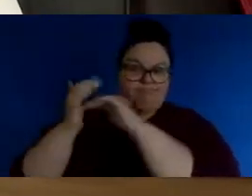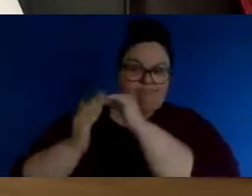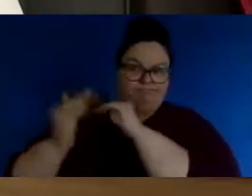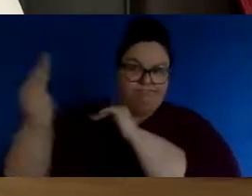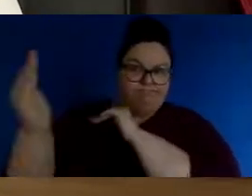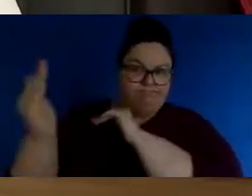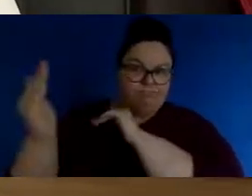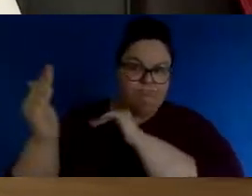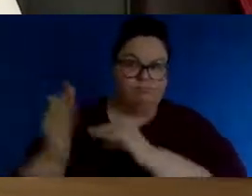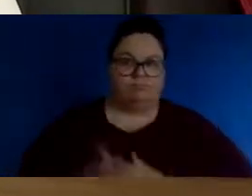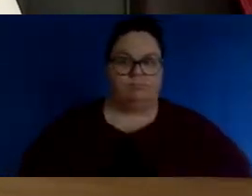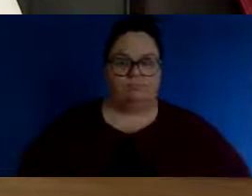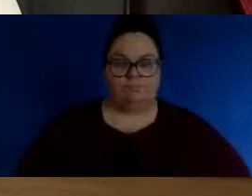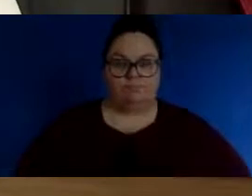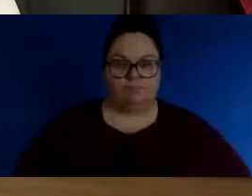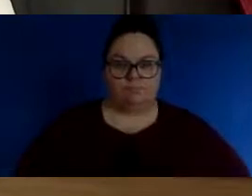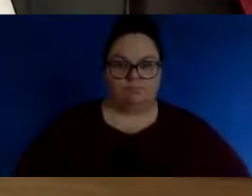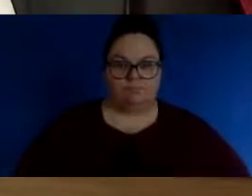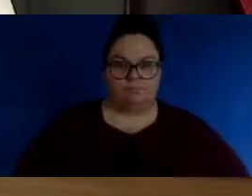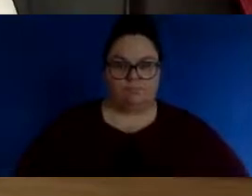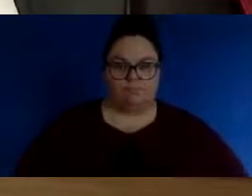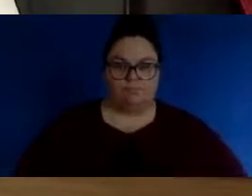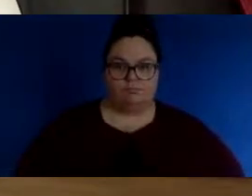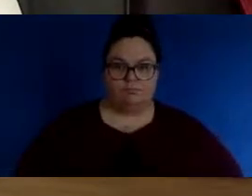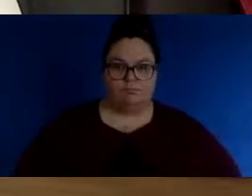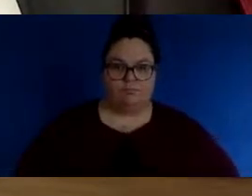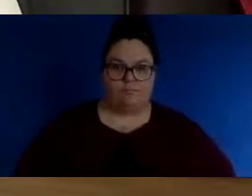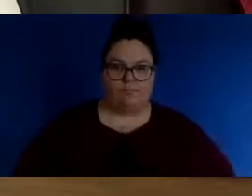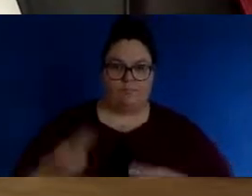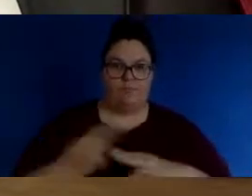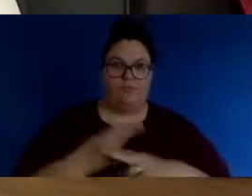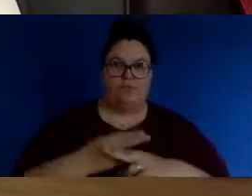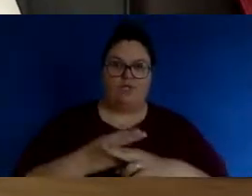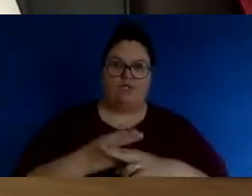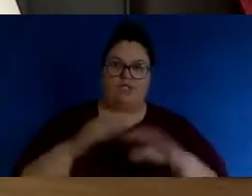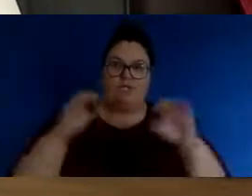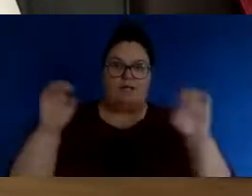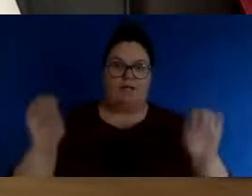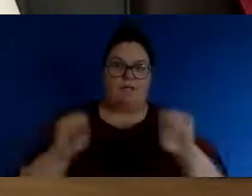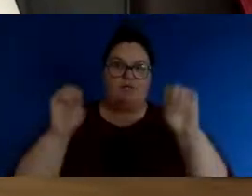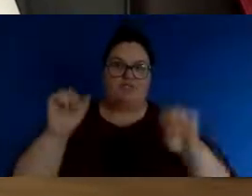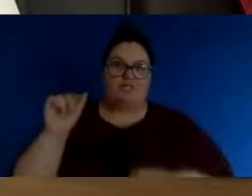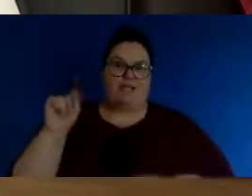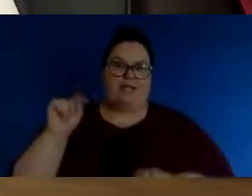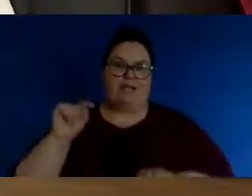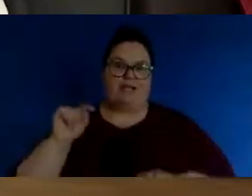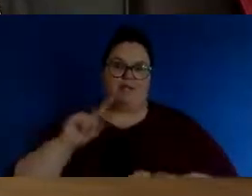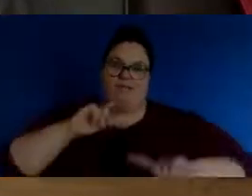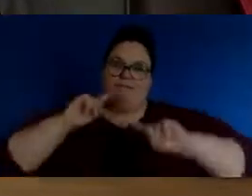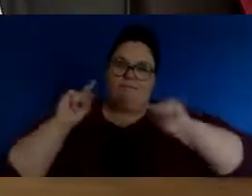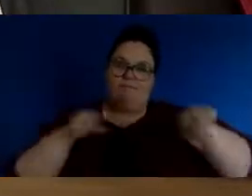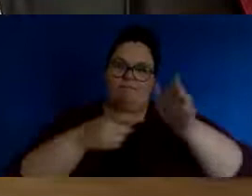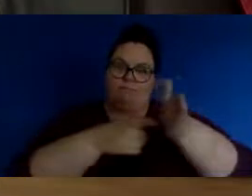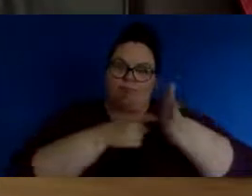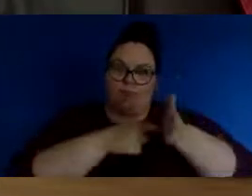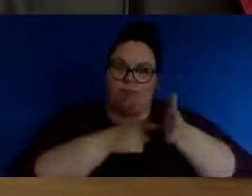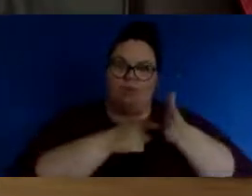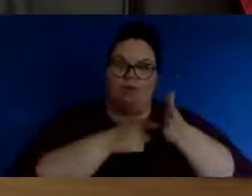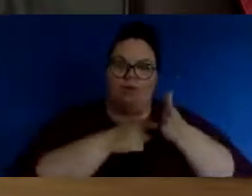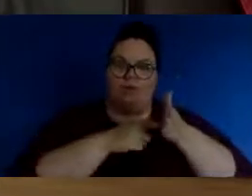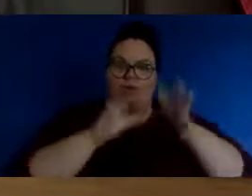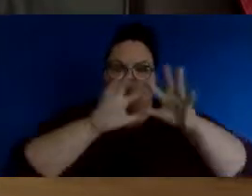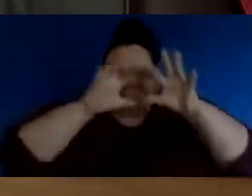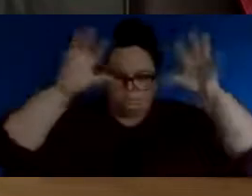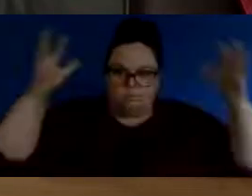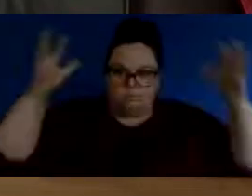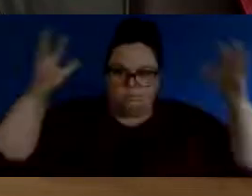the pandemic. However, we were using the umbrella of the emergency, the mandatory order to really capture all of the